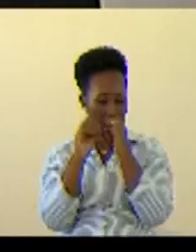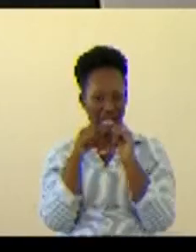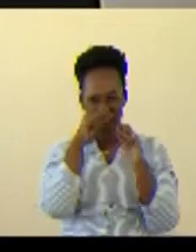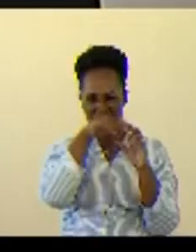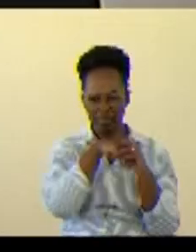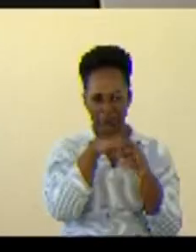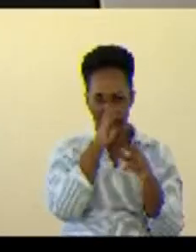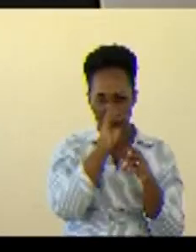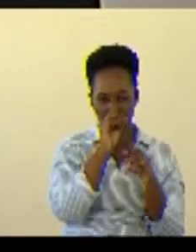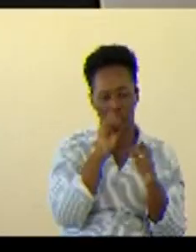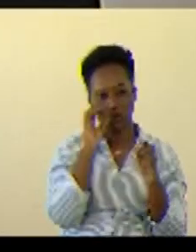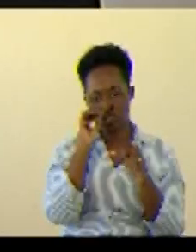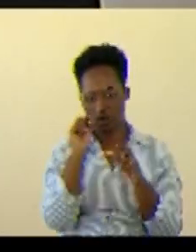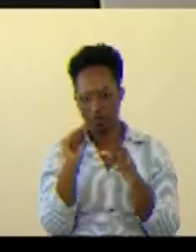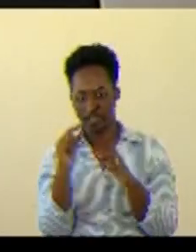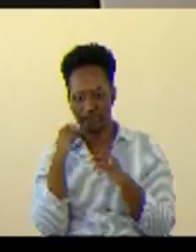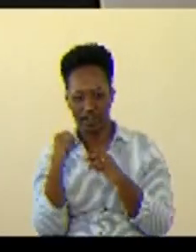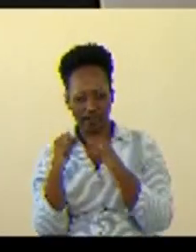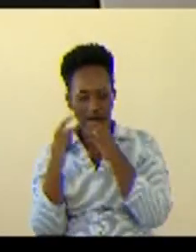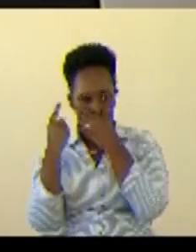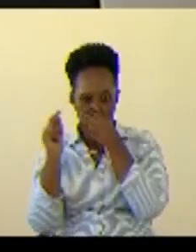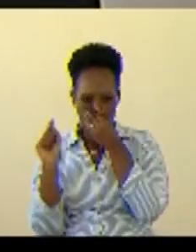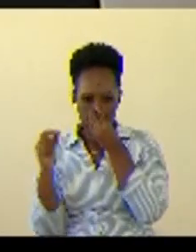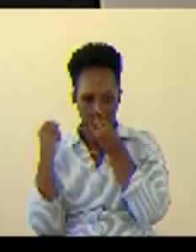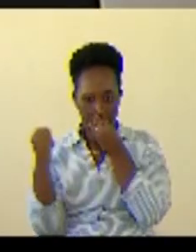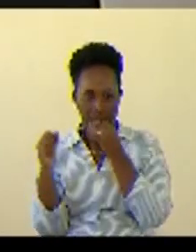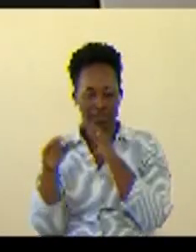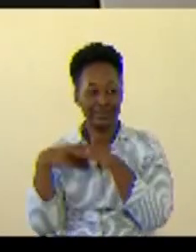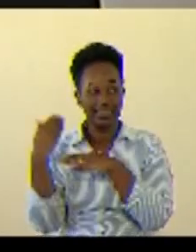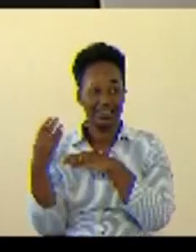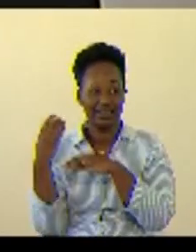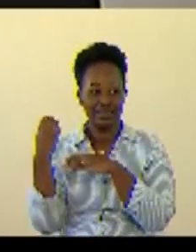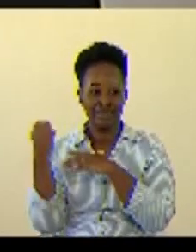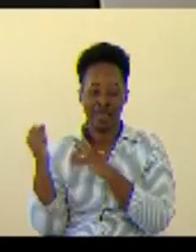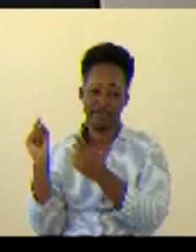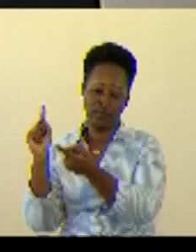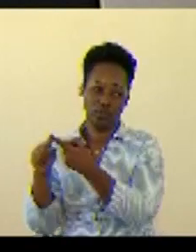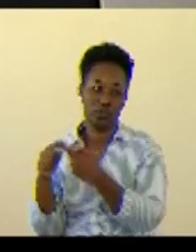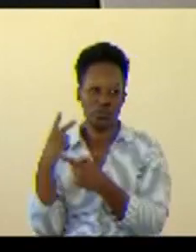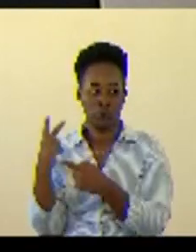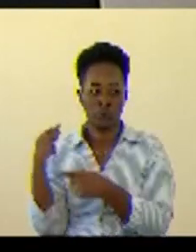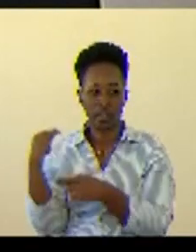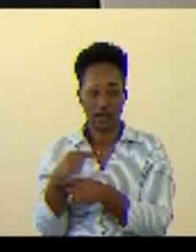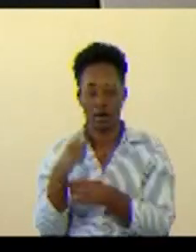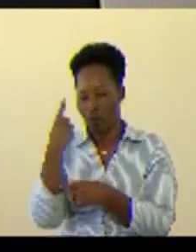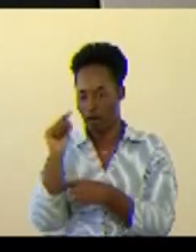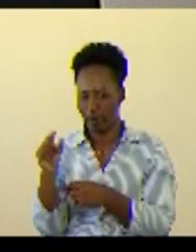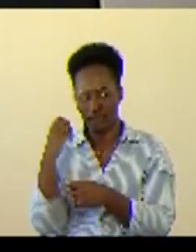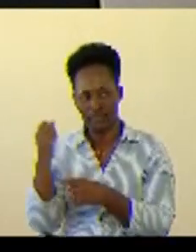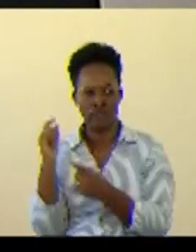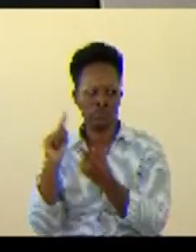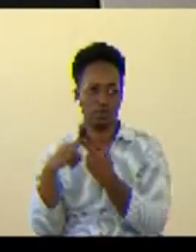concentration, 0.5, the 1.5, then 5 to 2 grams, then 2 grams.